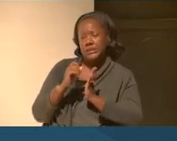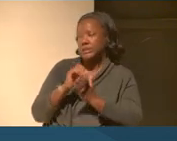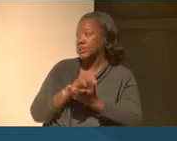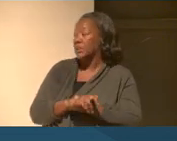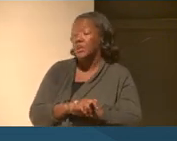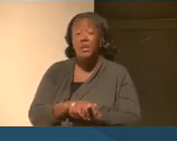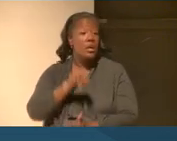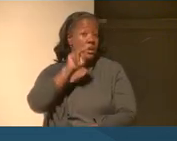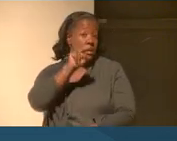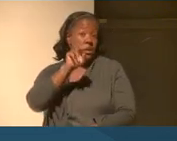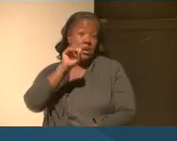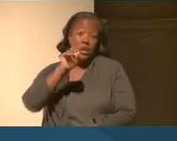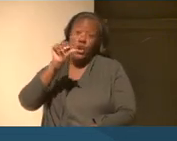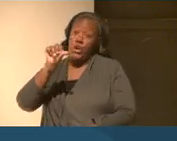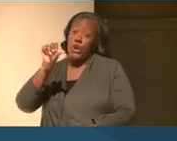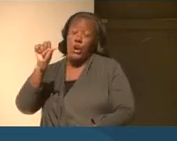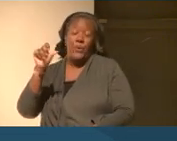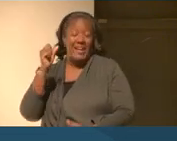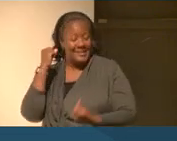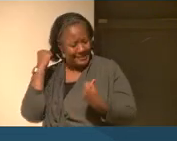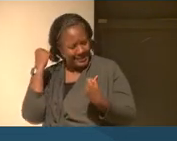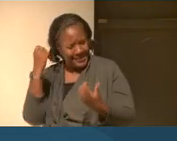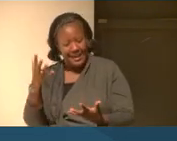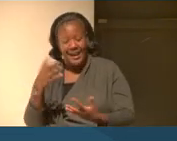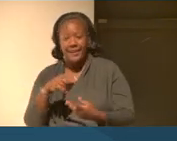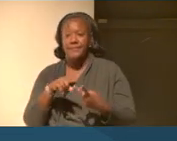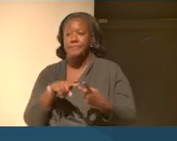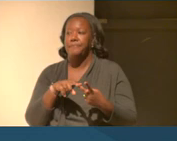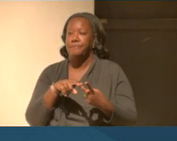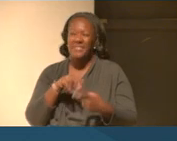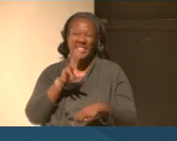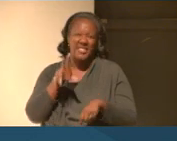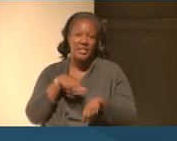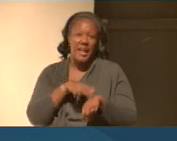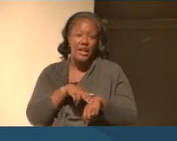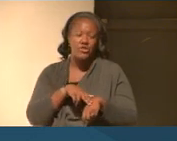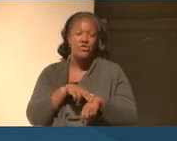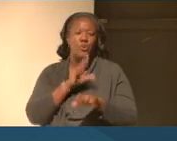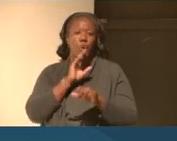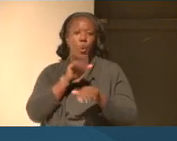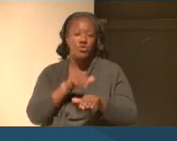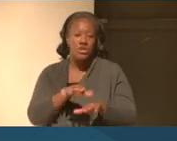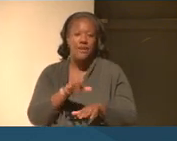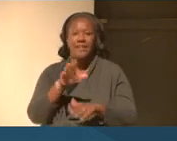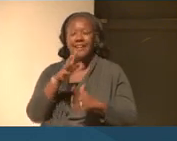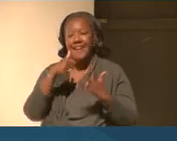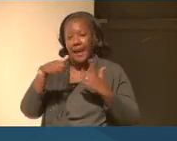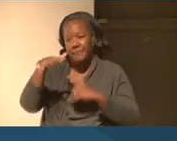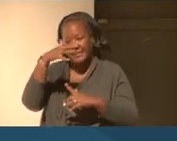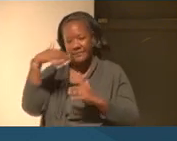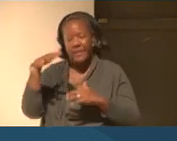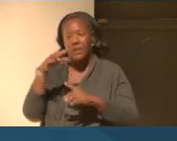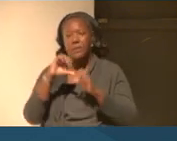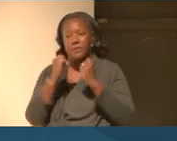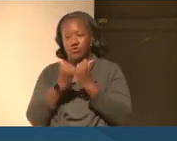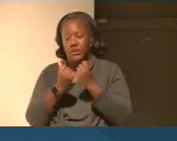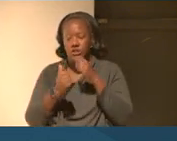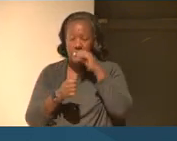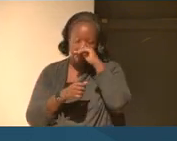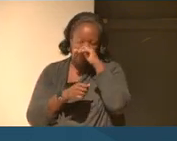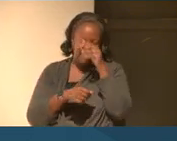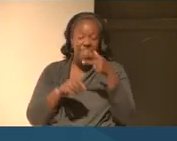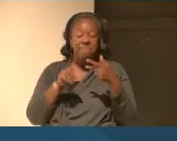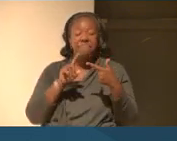NOAA has a lot of data sets, and the National Oceanographic and Atmospheric Administration, and NASA also has lots